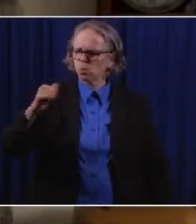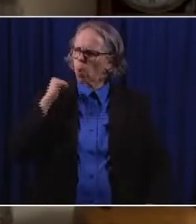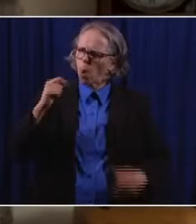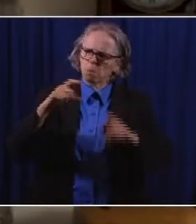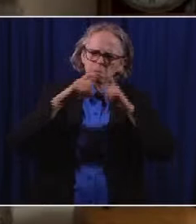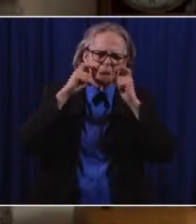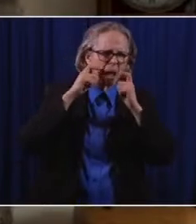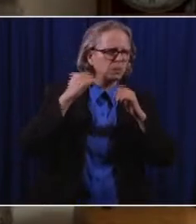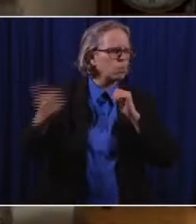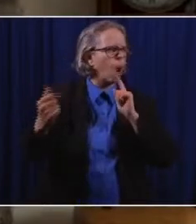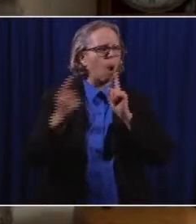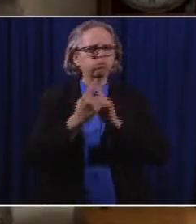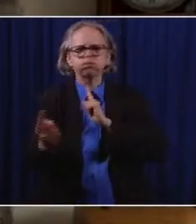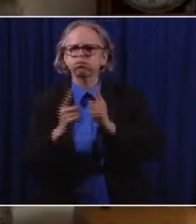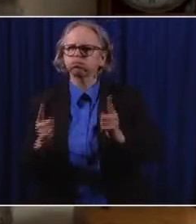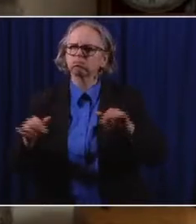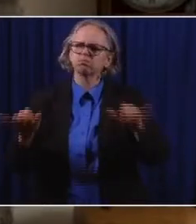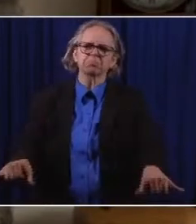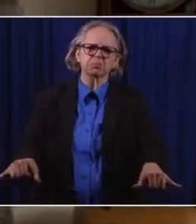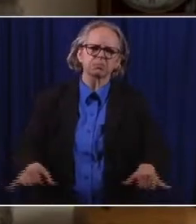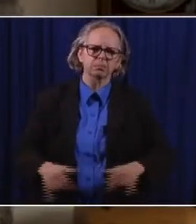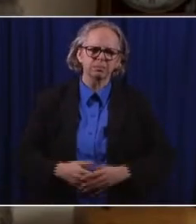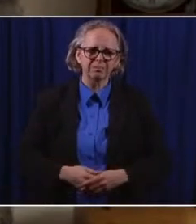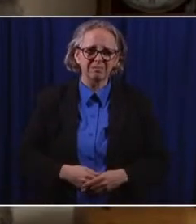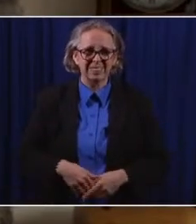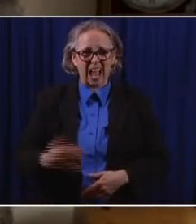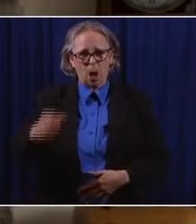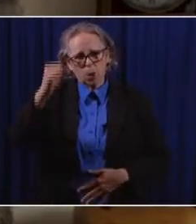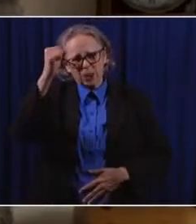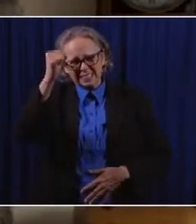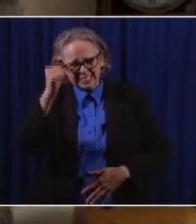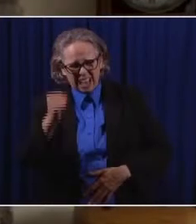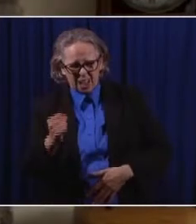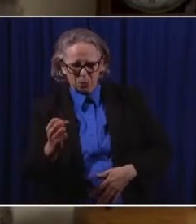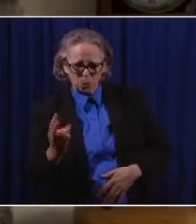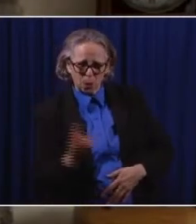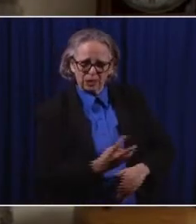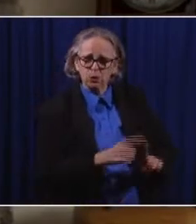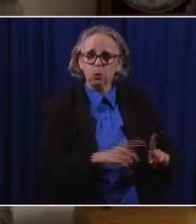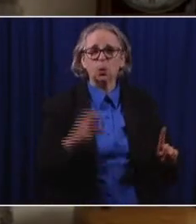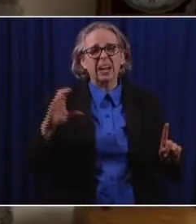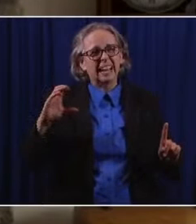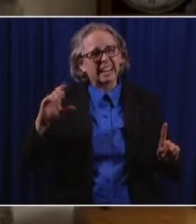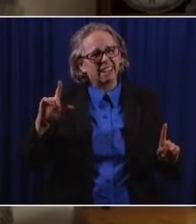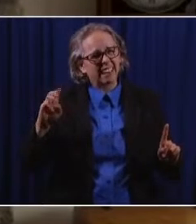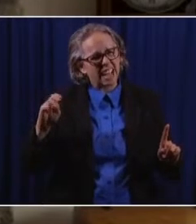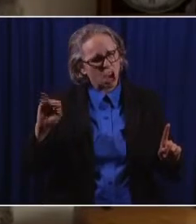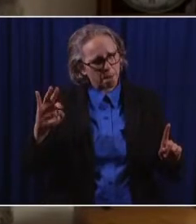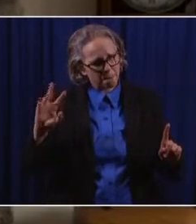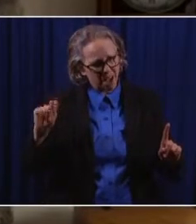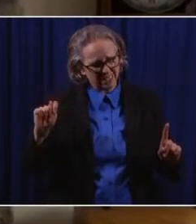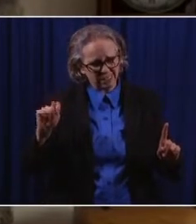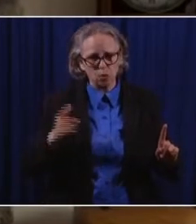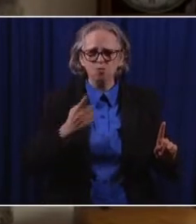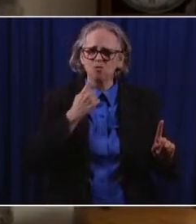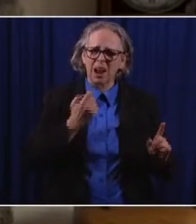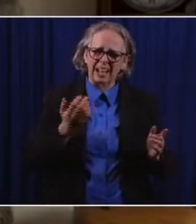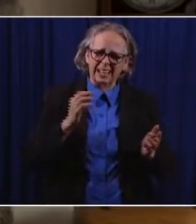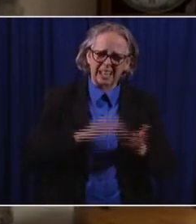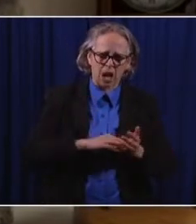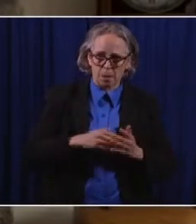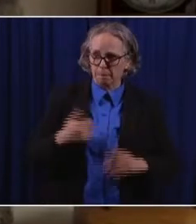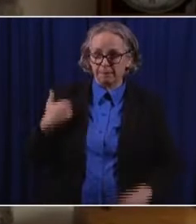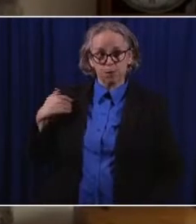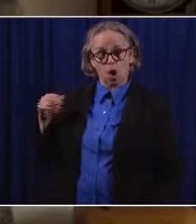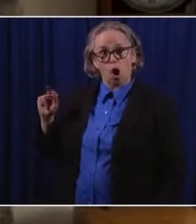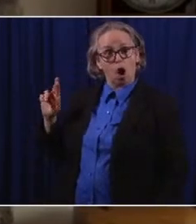back to Southwest Ohio. Claremont County returns red this week. The county was last red on August 20th. The county has